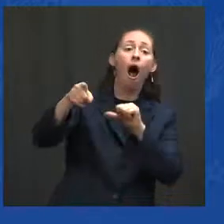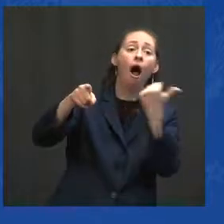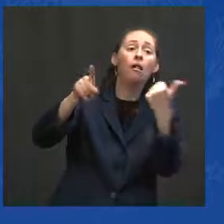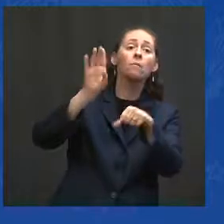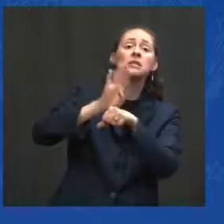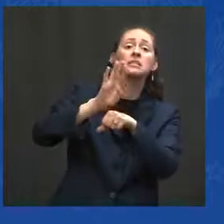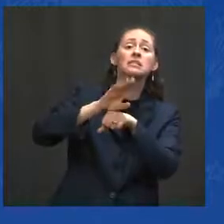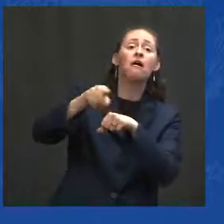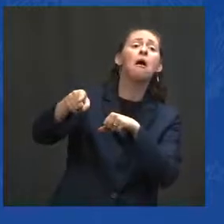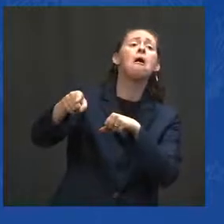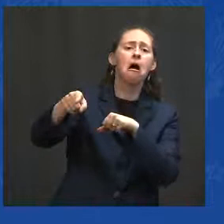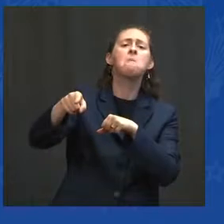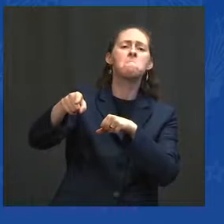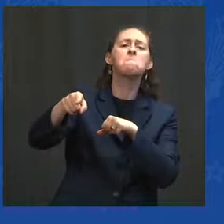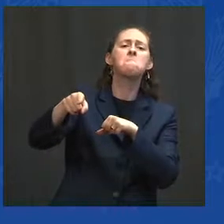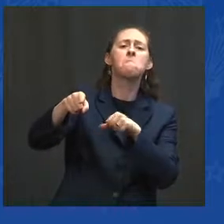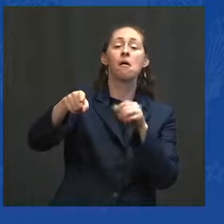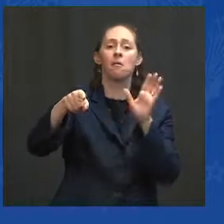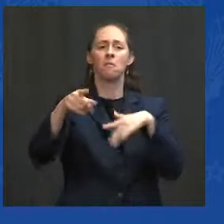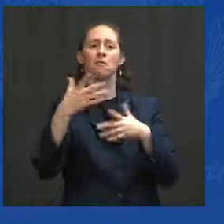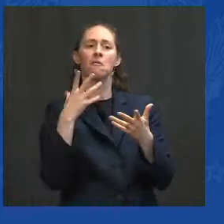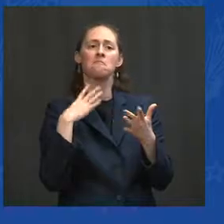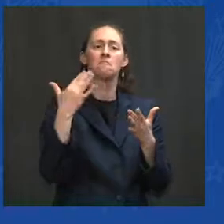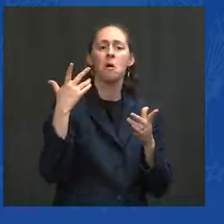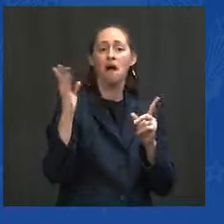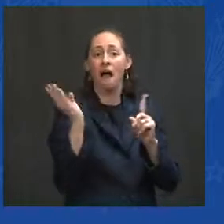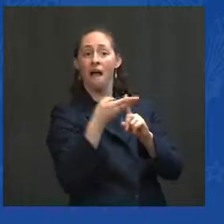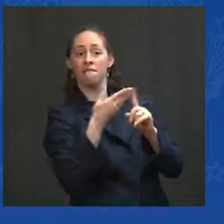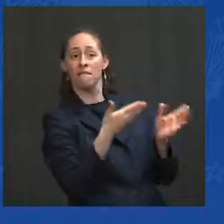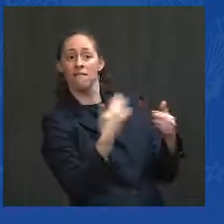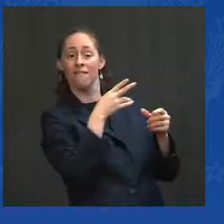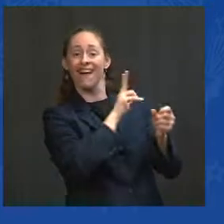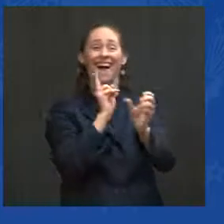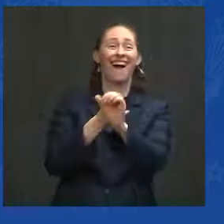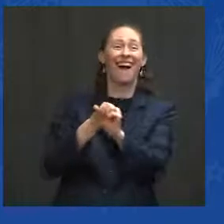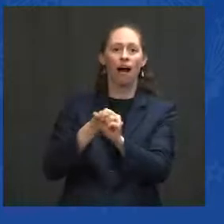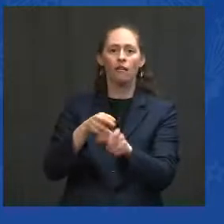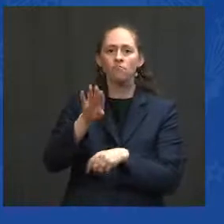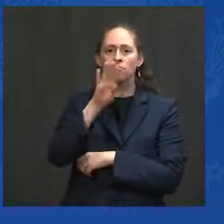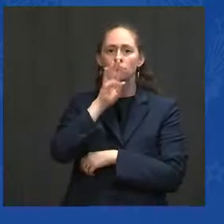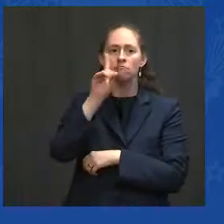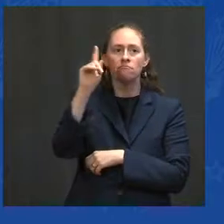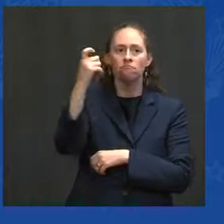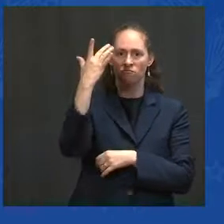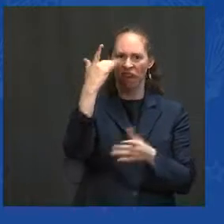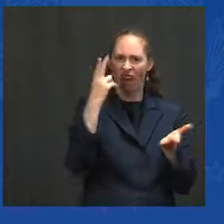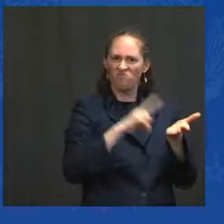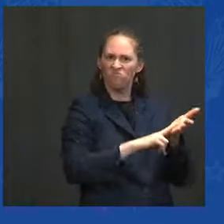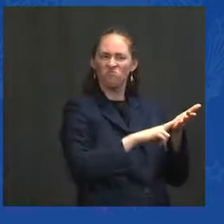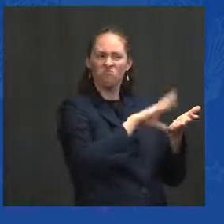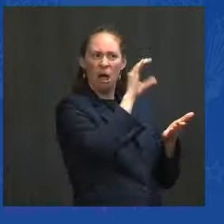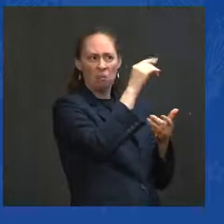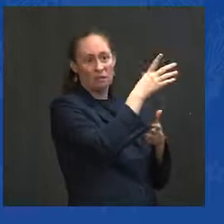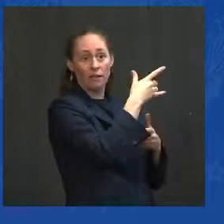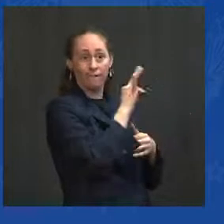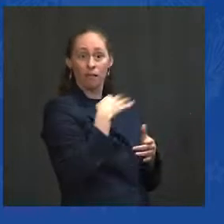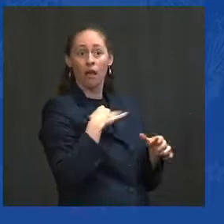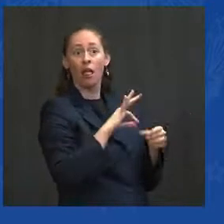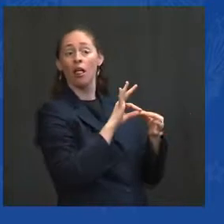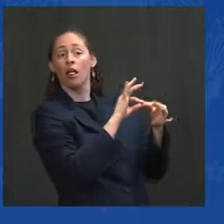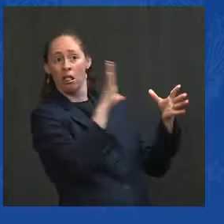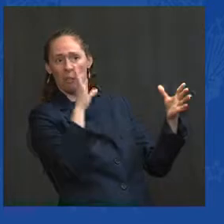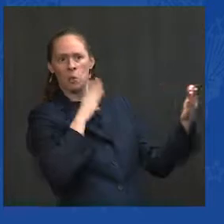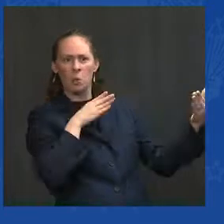but wants to bring her in at a higher wage, but she can't do it. Her company threatens legal action over a non-compete clause she